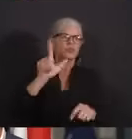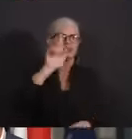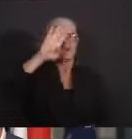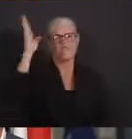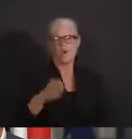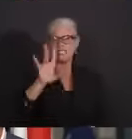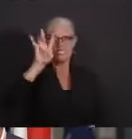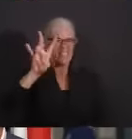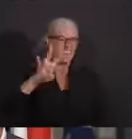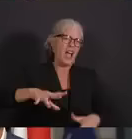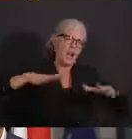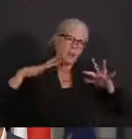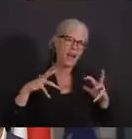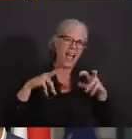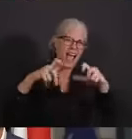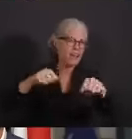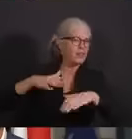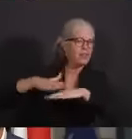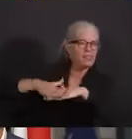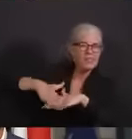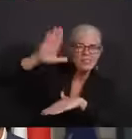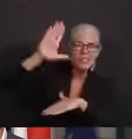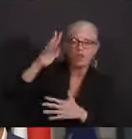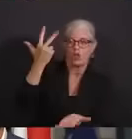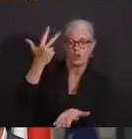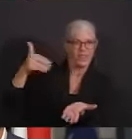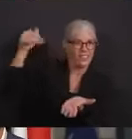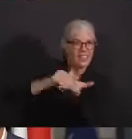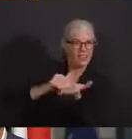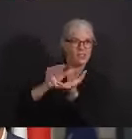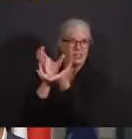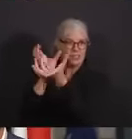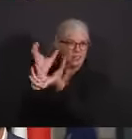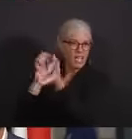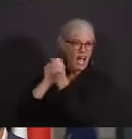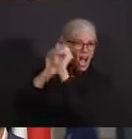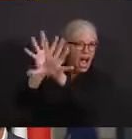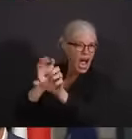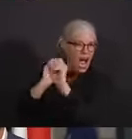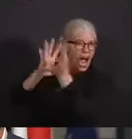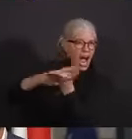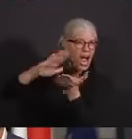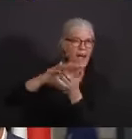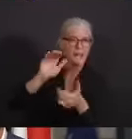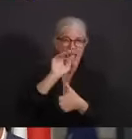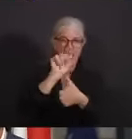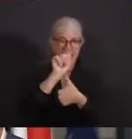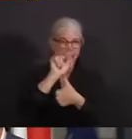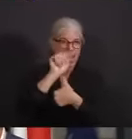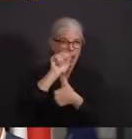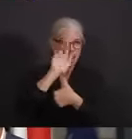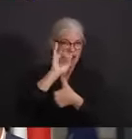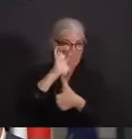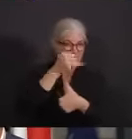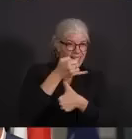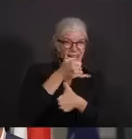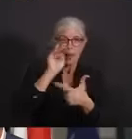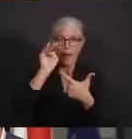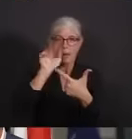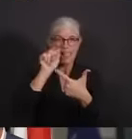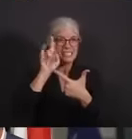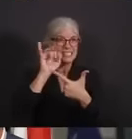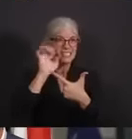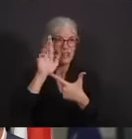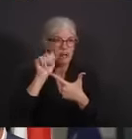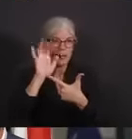3,000 plus loads of debris on Anna Maria Island, on Madeira Beach, all these places, and then brought them to this landfill.